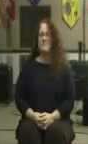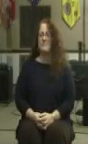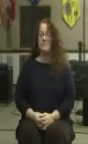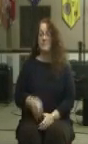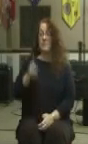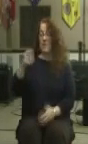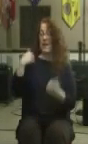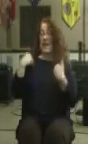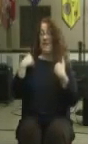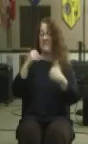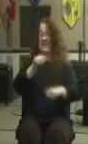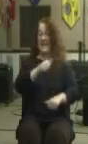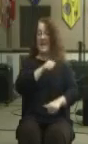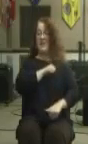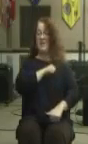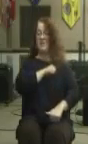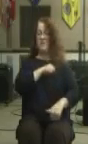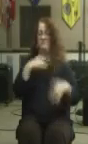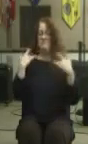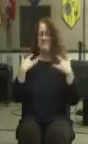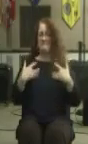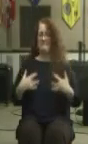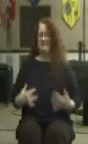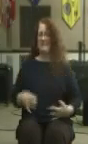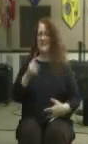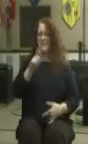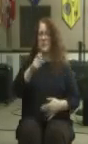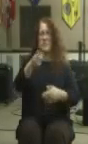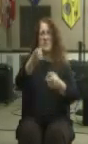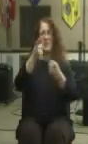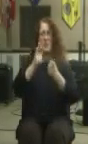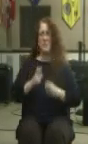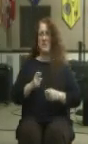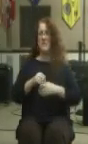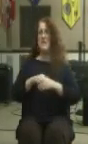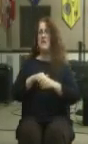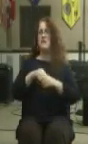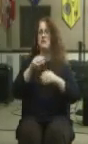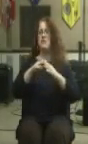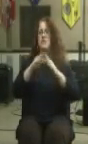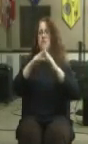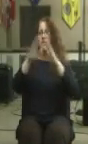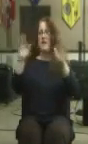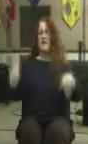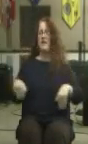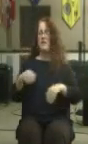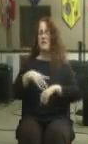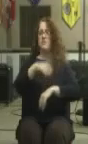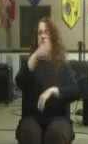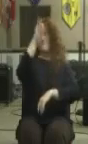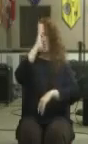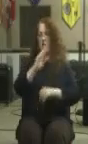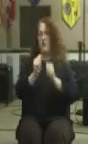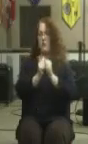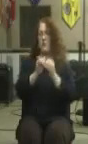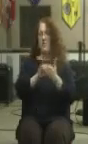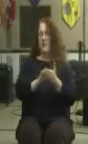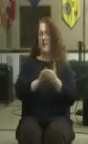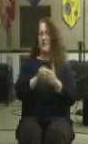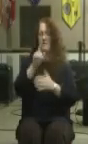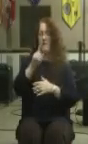Come on. You got an attitude of heaviness? You're not even supposed to come in the house of God with that.